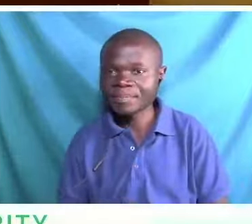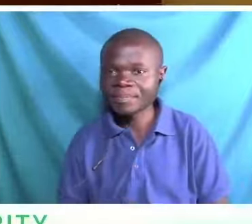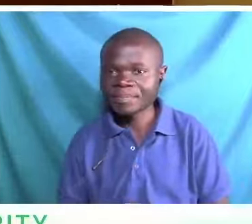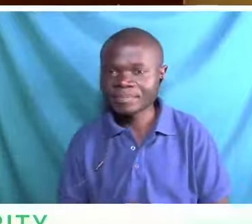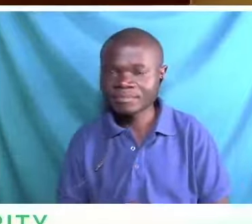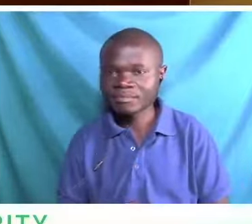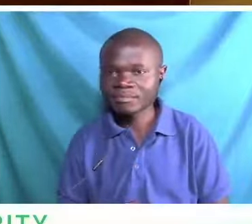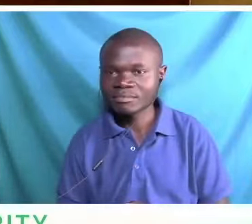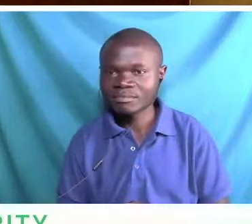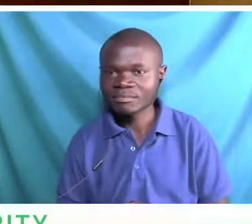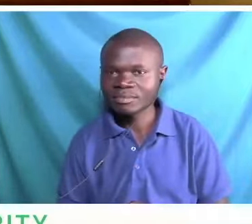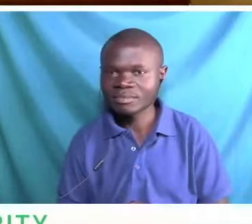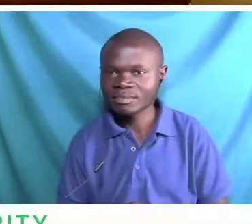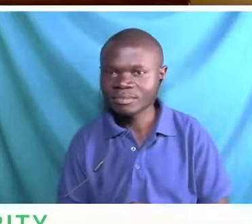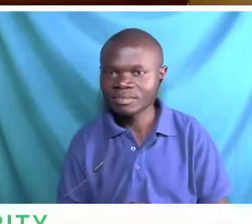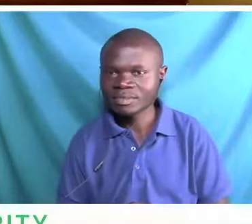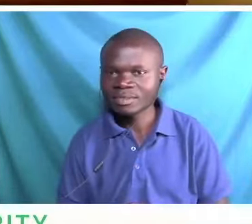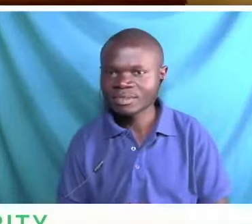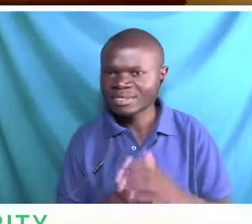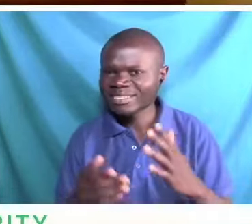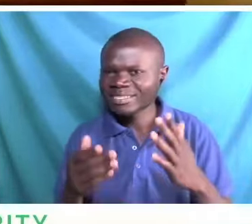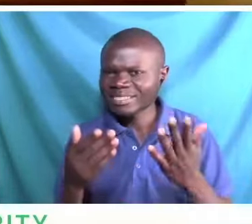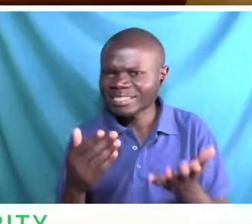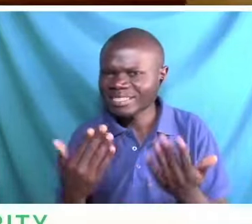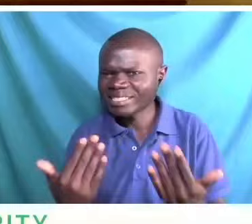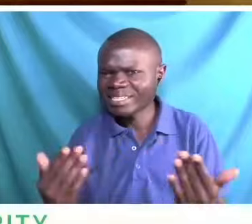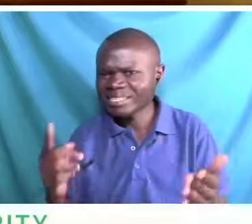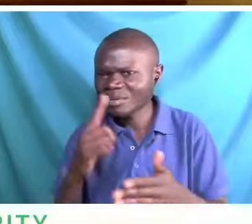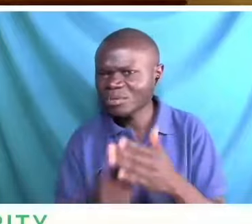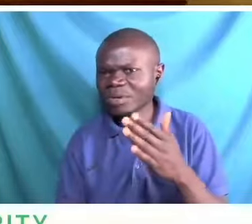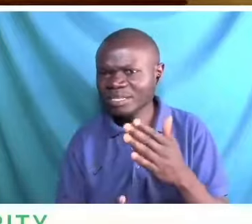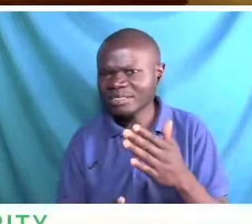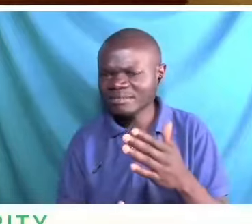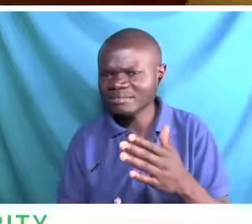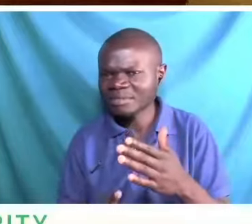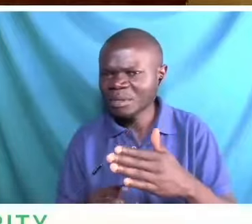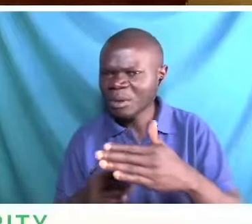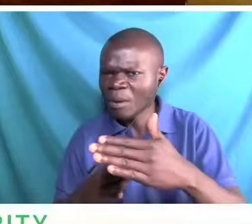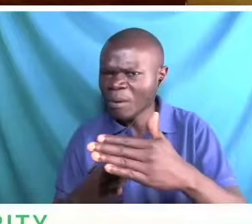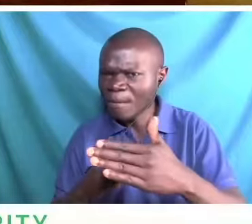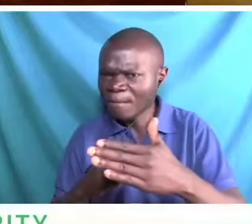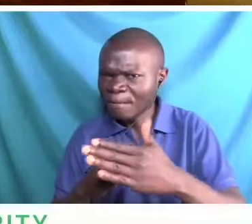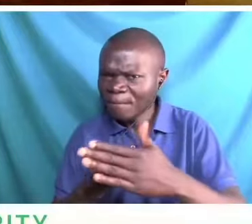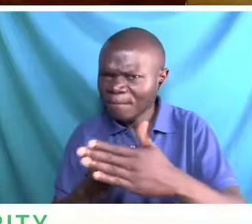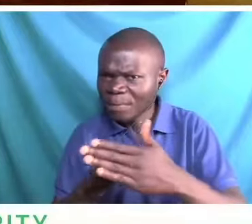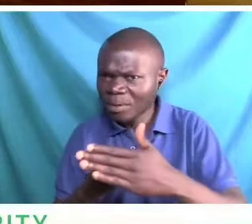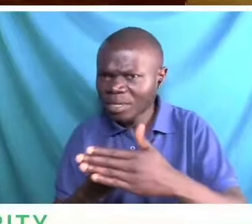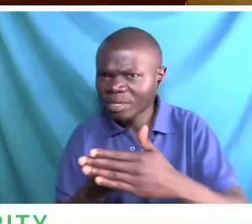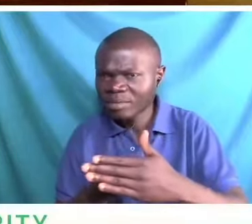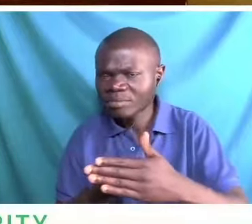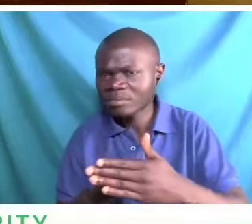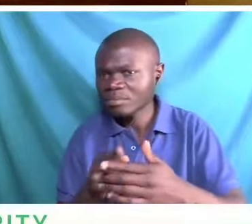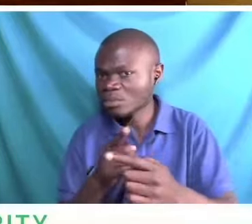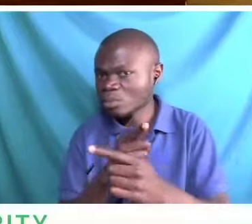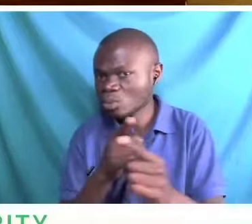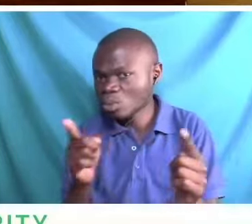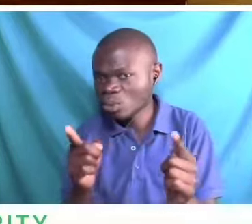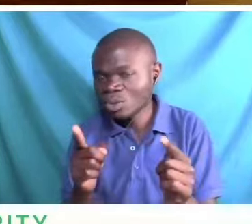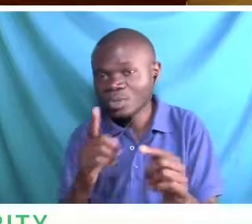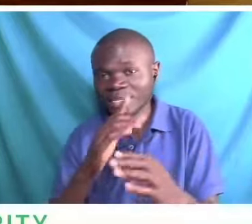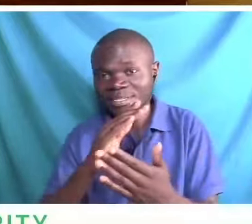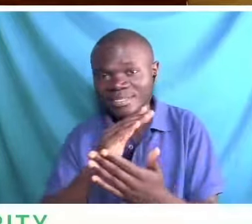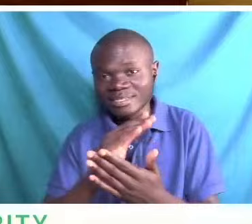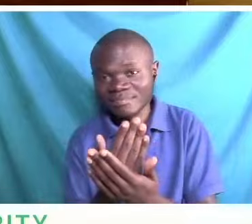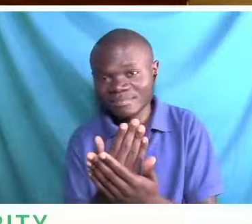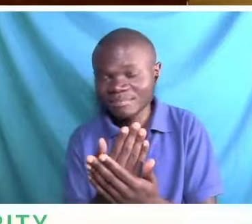What are some of these things that are hindering you your full potential? Some of you have great potential, but those potential is